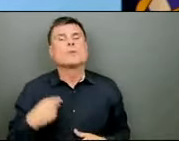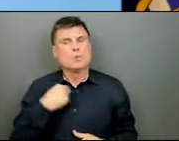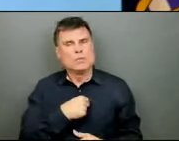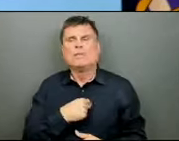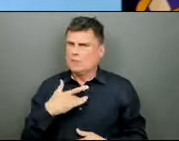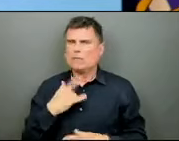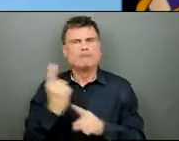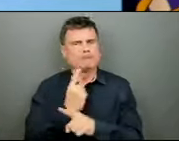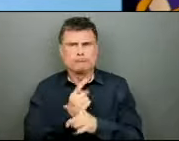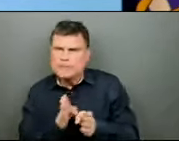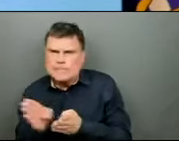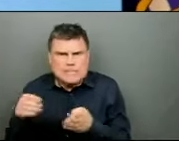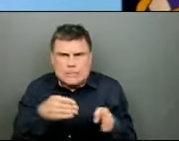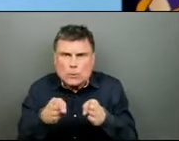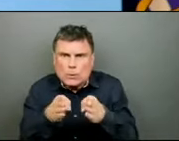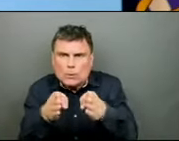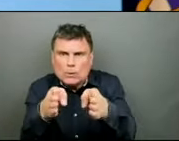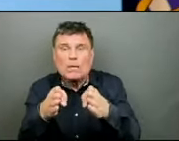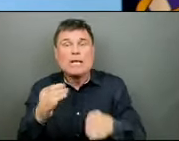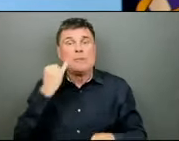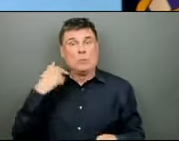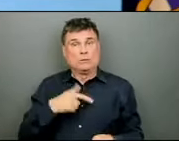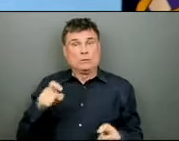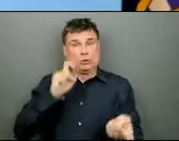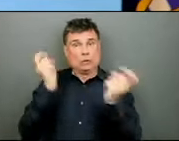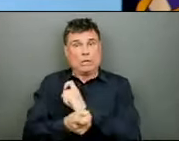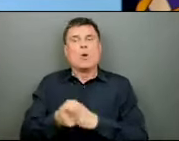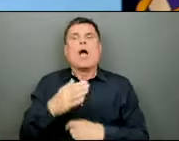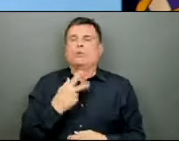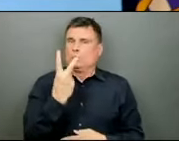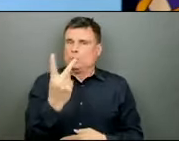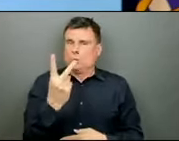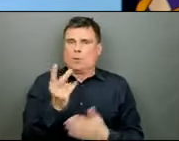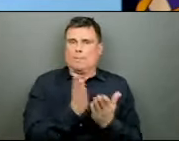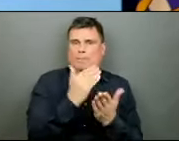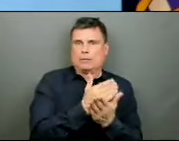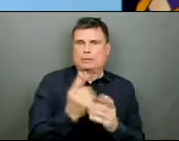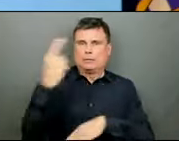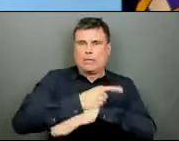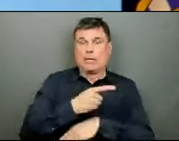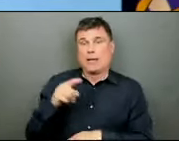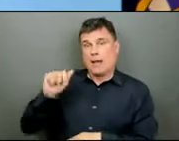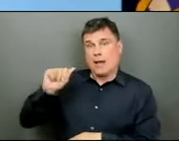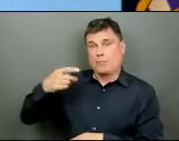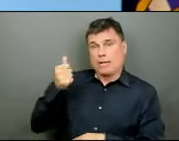need to amend, we have two budgets ahead of us, and then the rollout of those documents into May. Follow up,